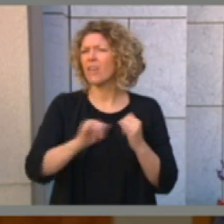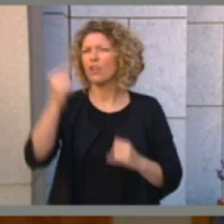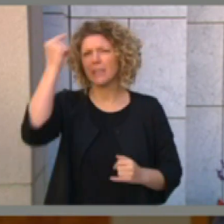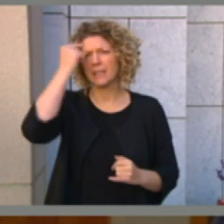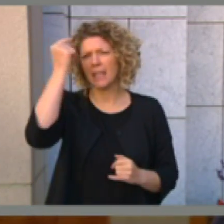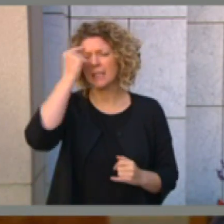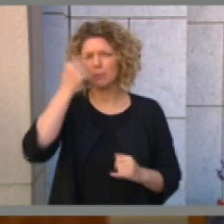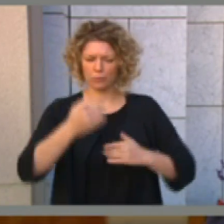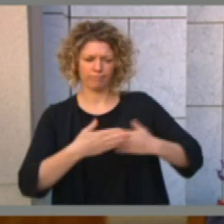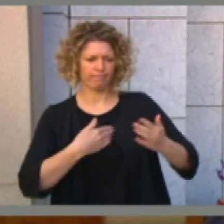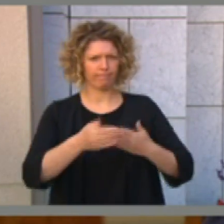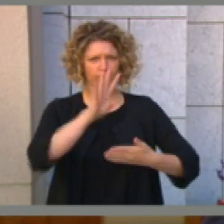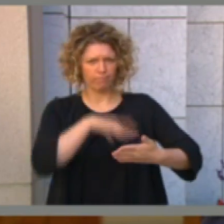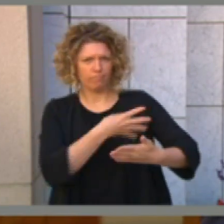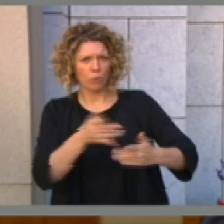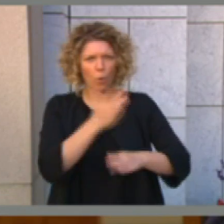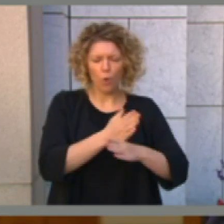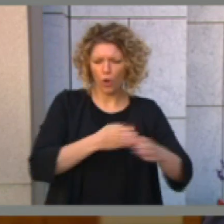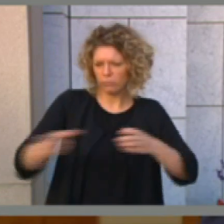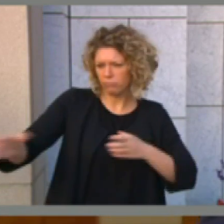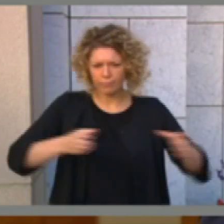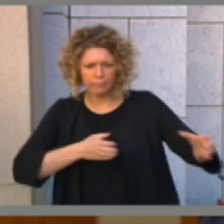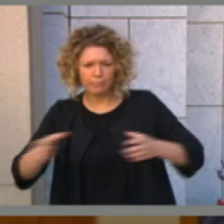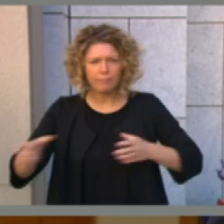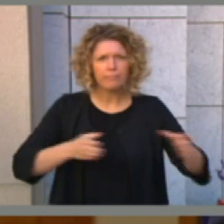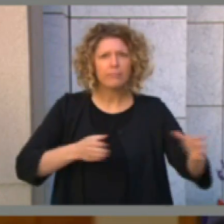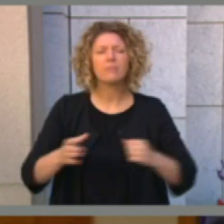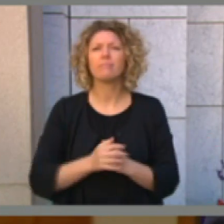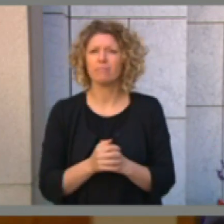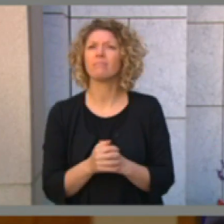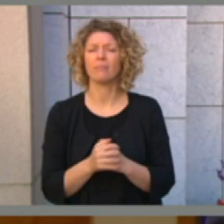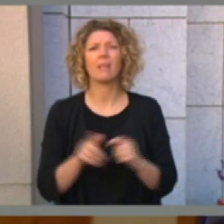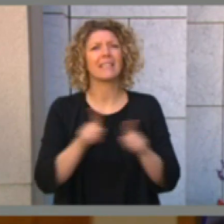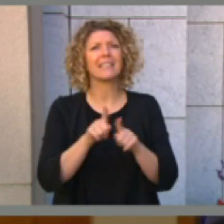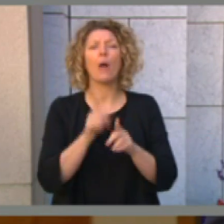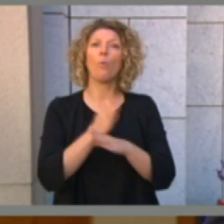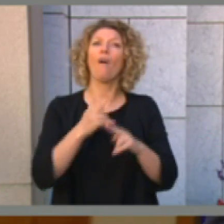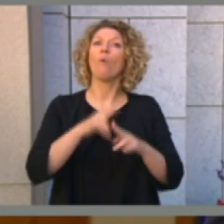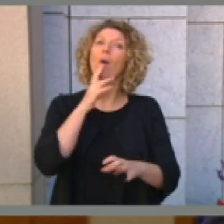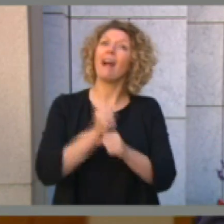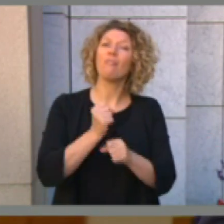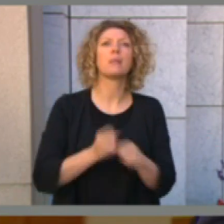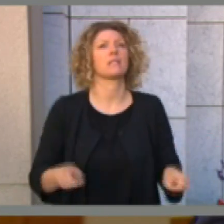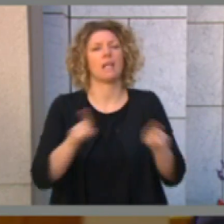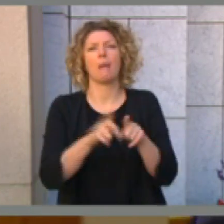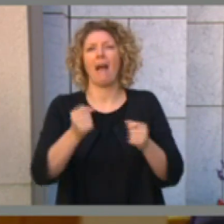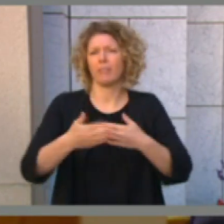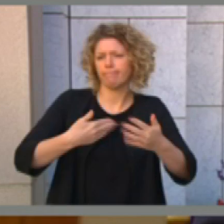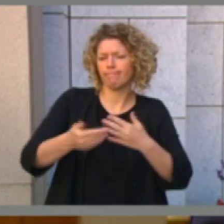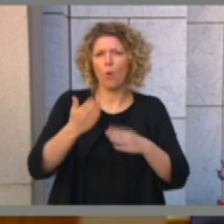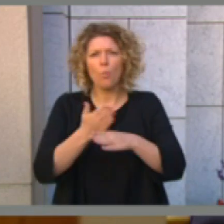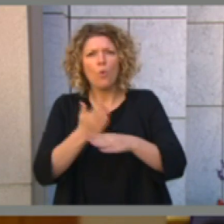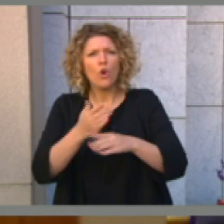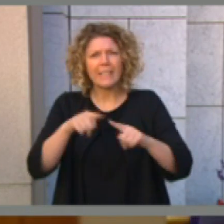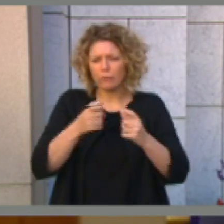rostering arrangements in their workplaces, as indeed public service employers are doing as well, and I'm quite sure that amongst